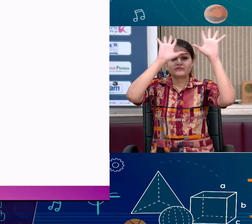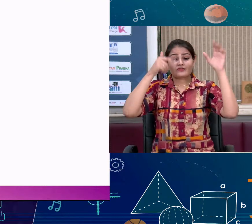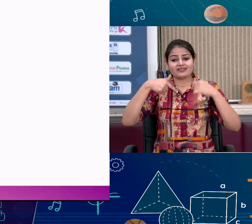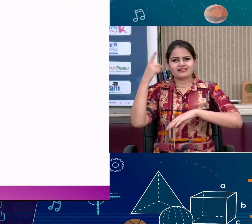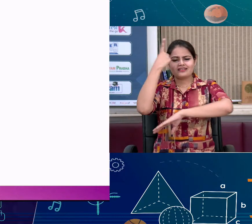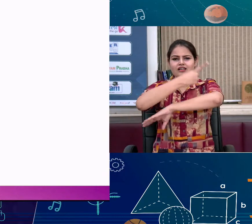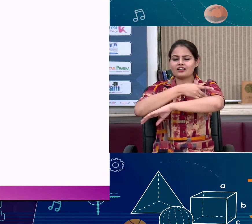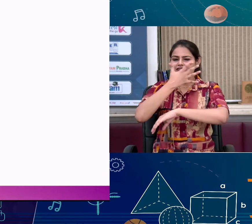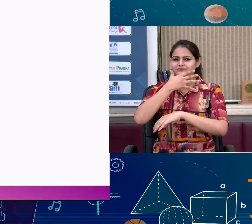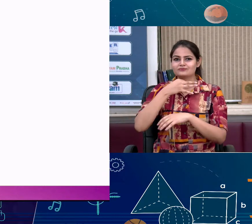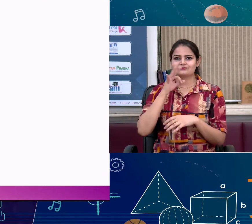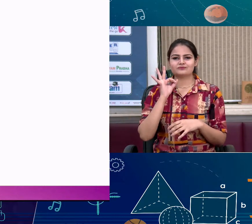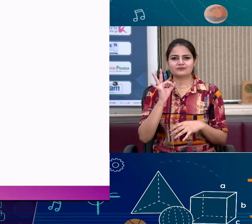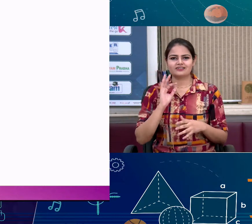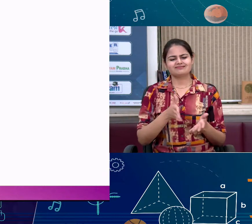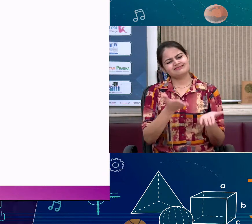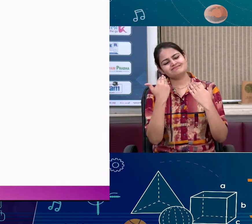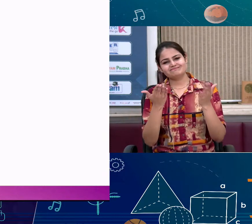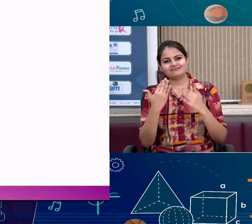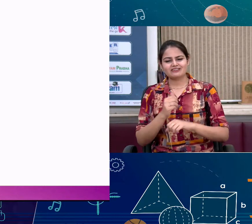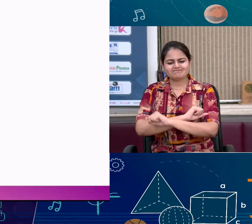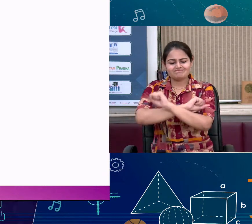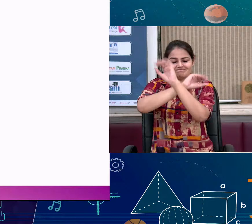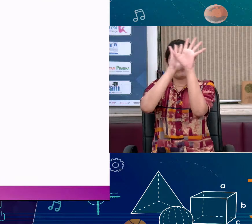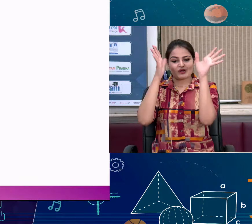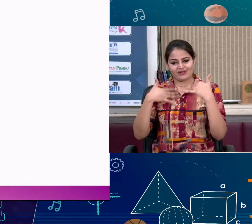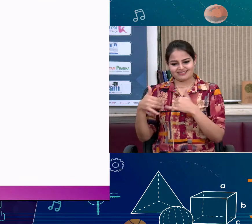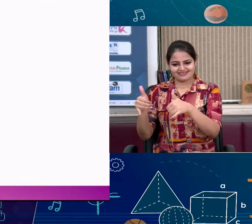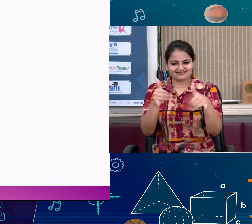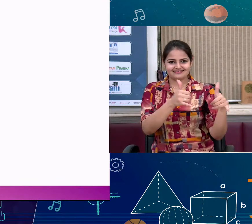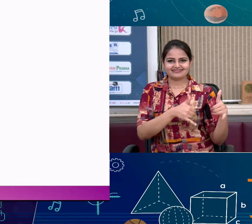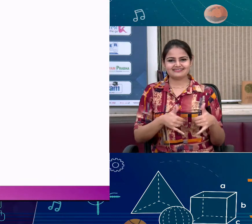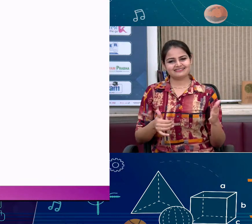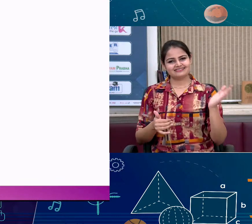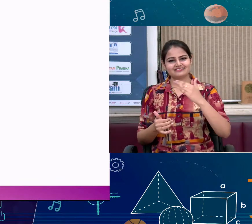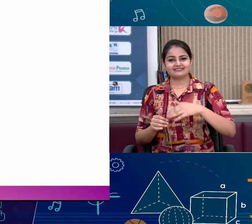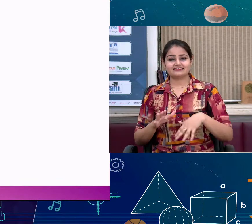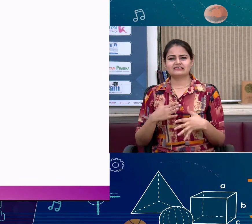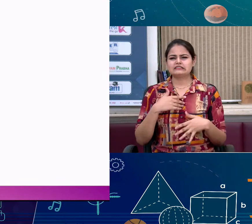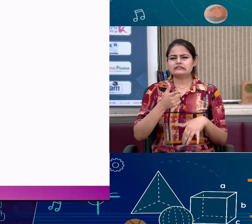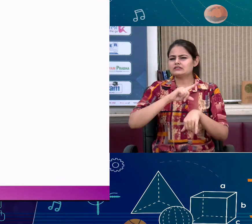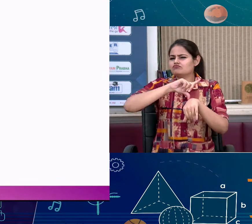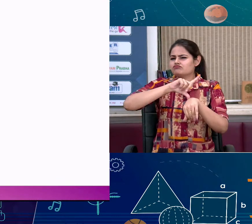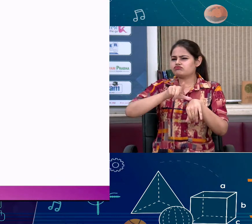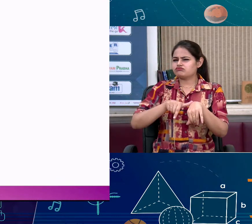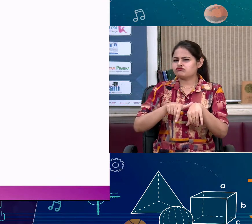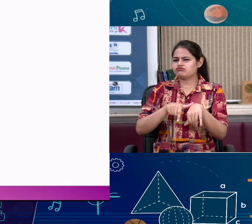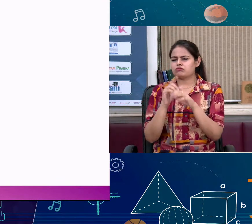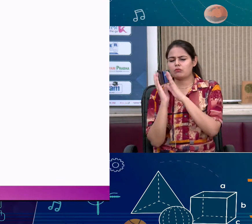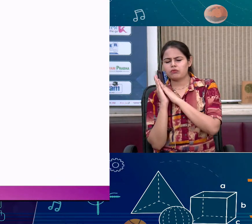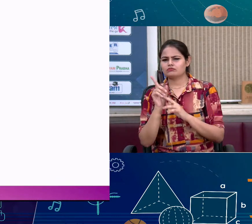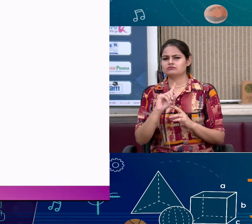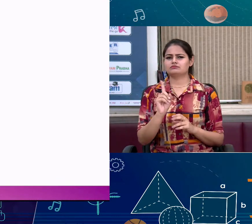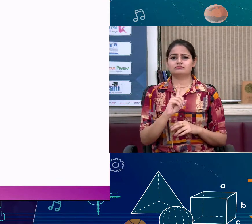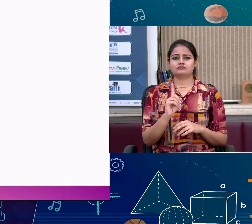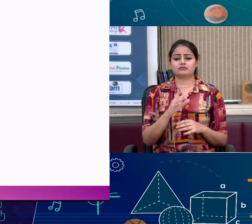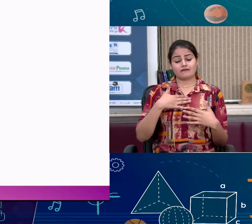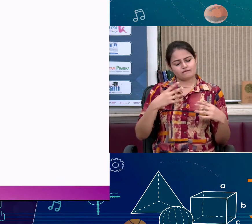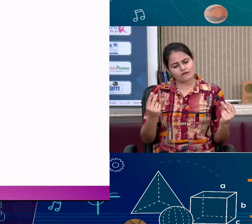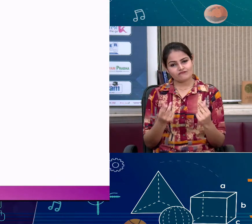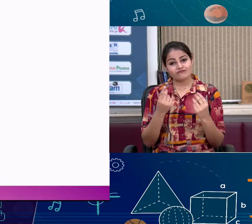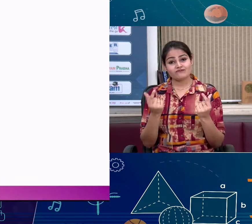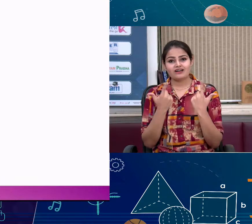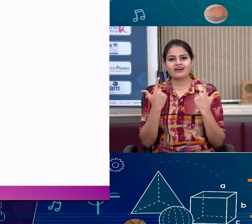day. Oh, please get up and come and play. It's much too late to lie in the bed. So hurry up,